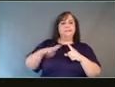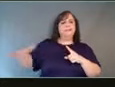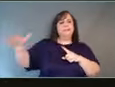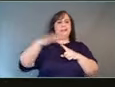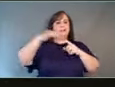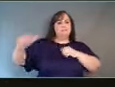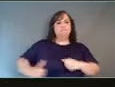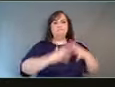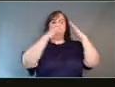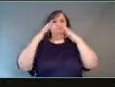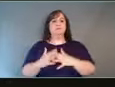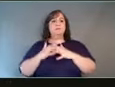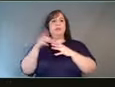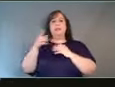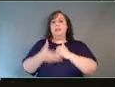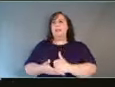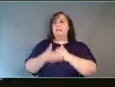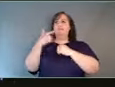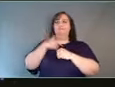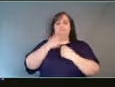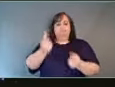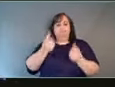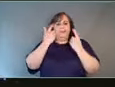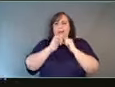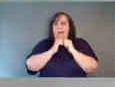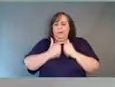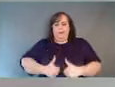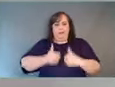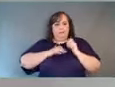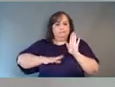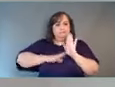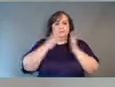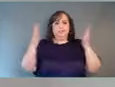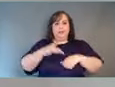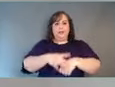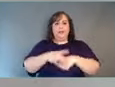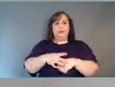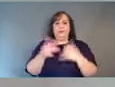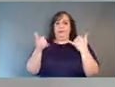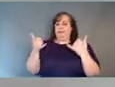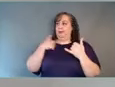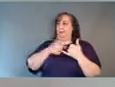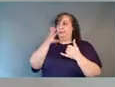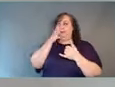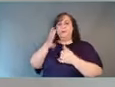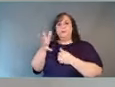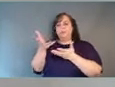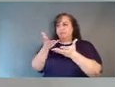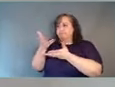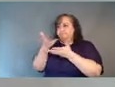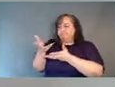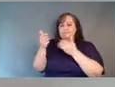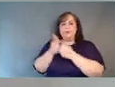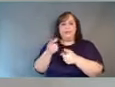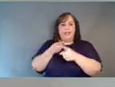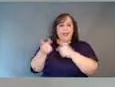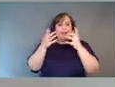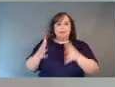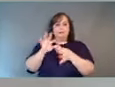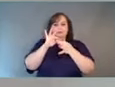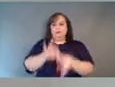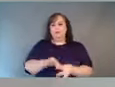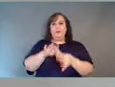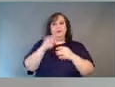4.5-billion-year-old asteroid named Bennu, along with missions to the Trojan asteroids, a metal asteroid world, and